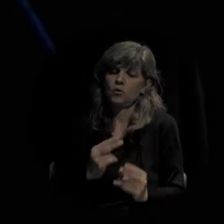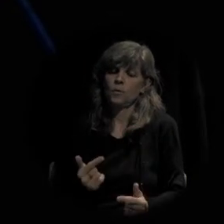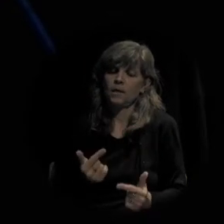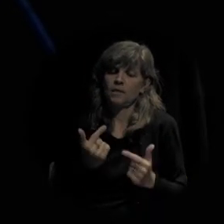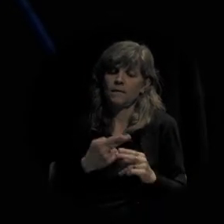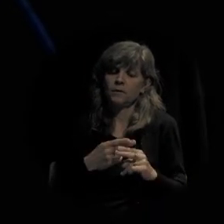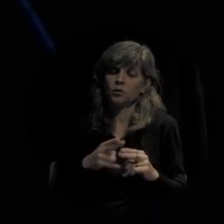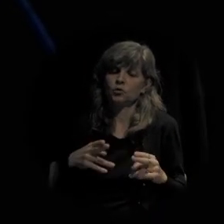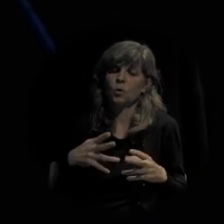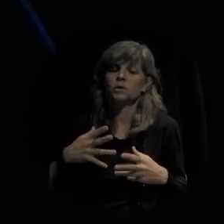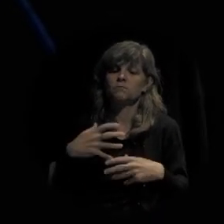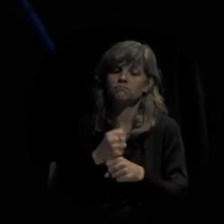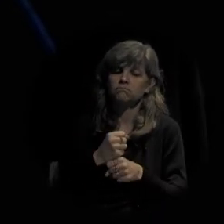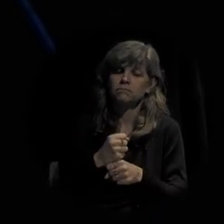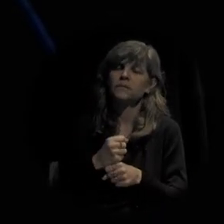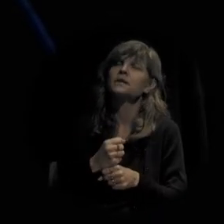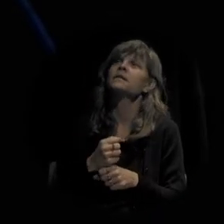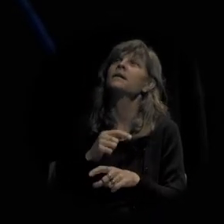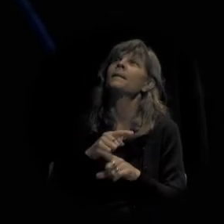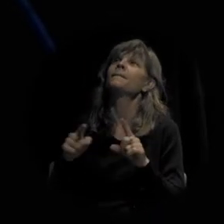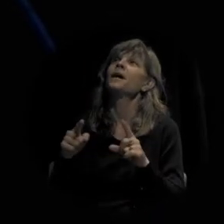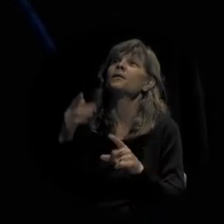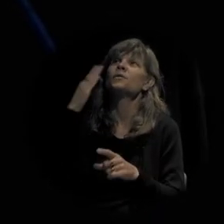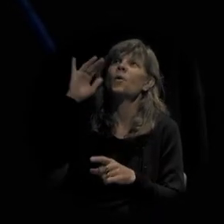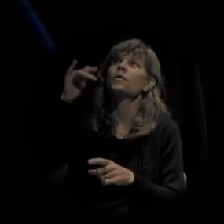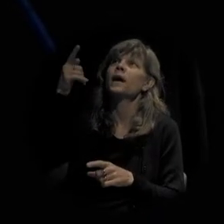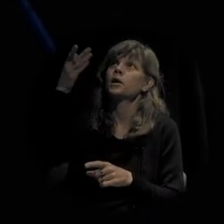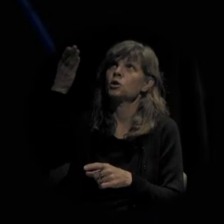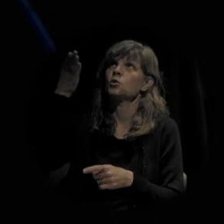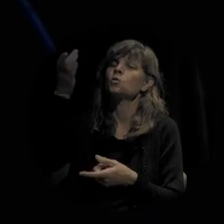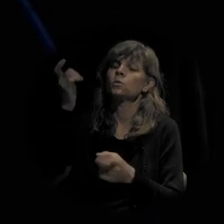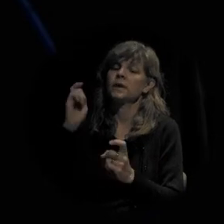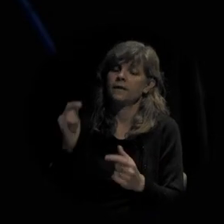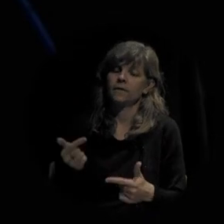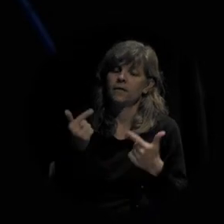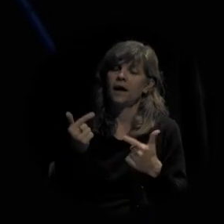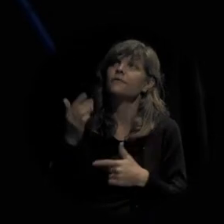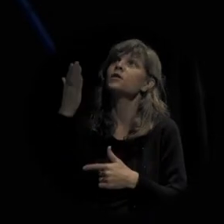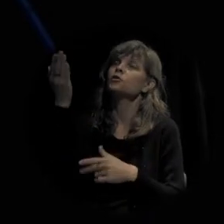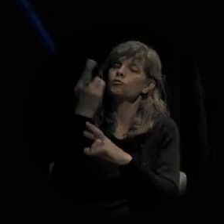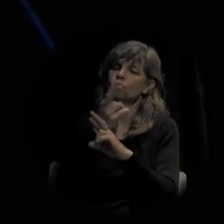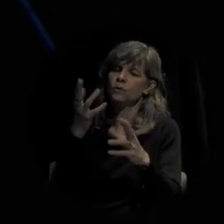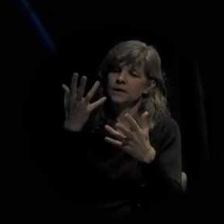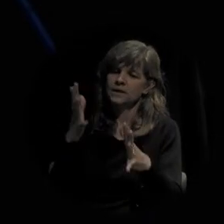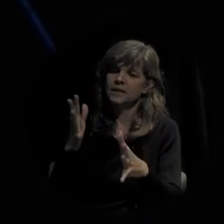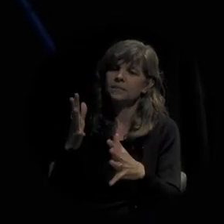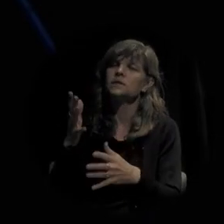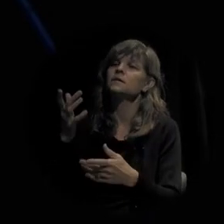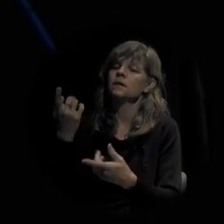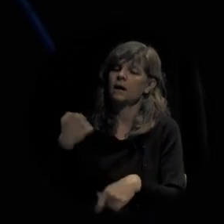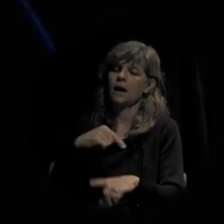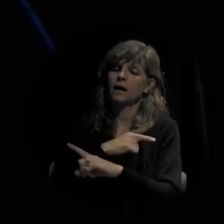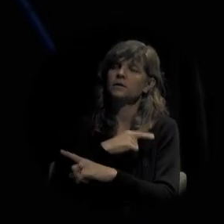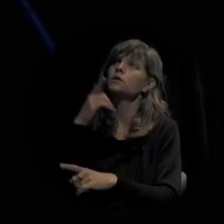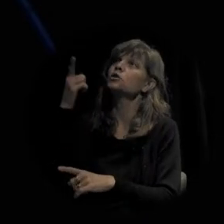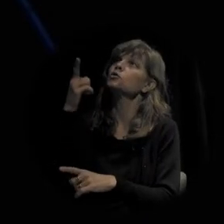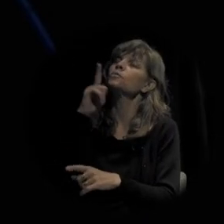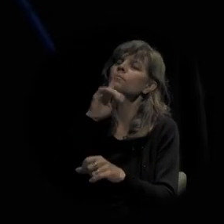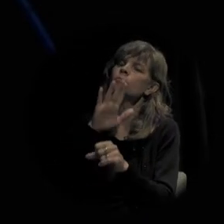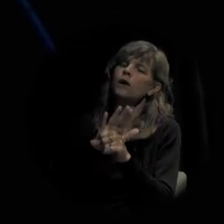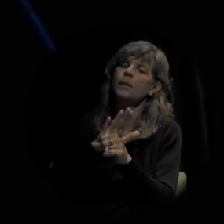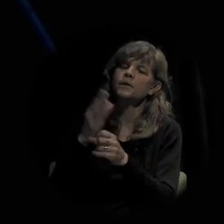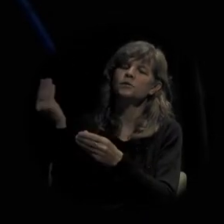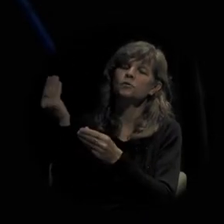we rejoice that you are the giver of life. You have redeemed us and promised everlasting life through your Son,